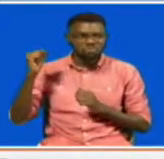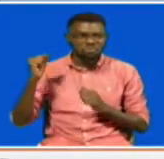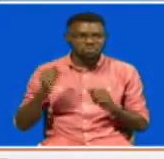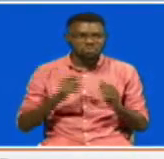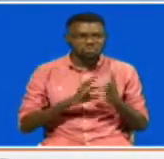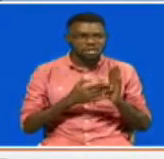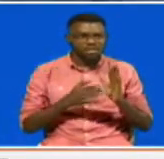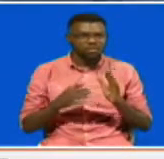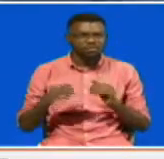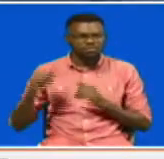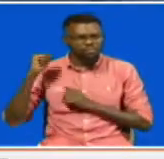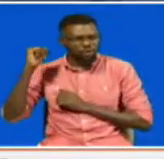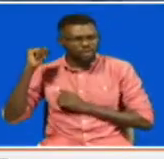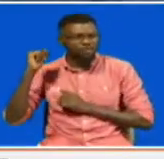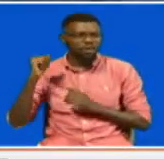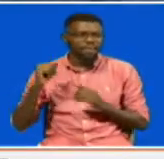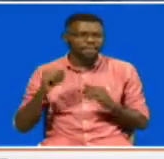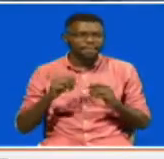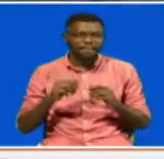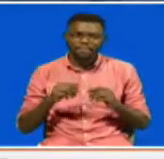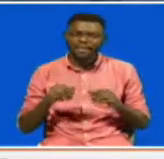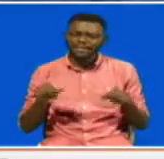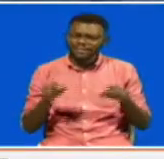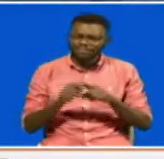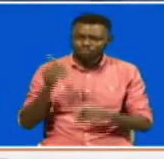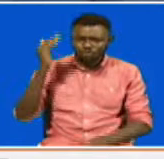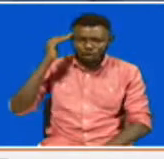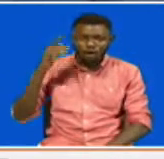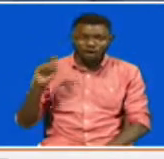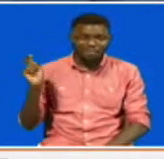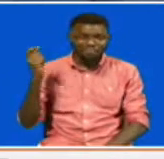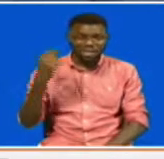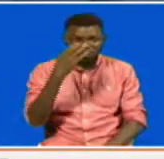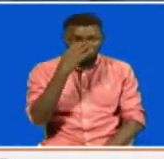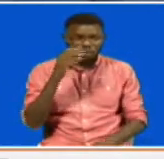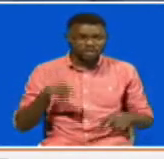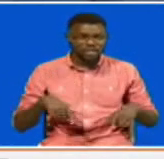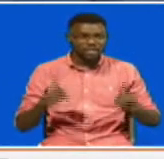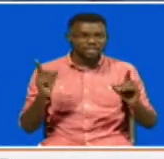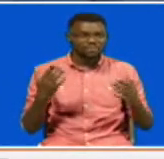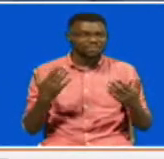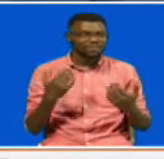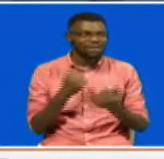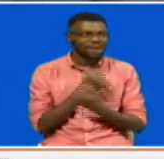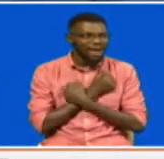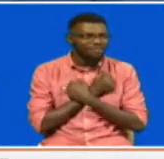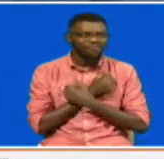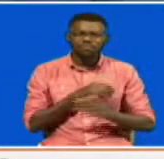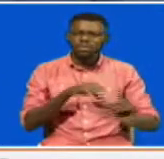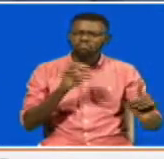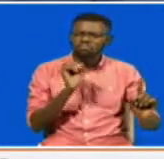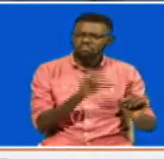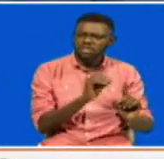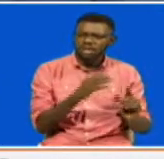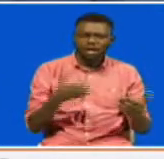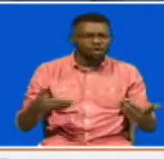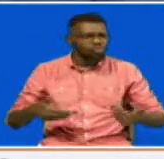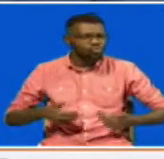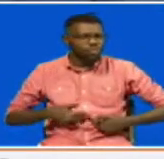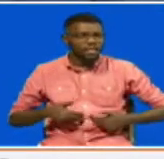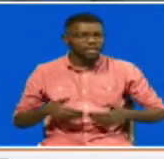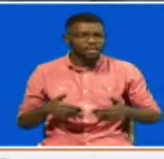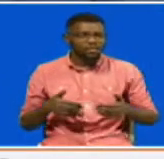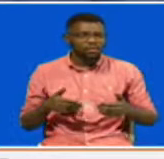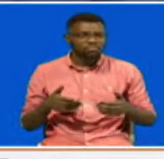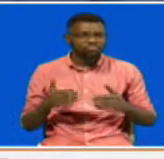expediency, Malala. And of course, we know the President William Ruto likes to mentor young people. Where do you think this journey